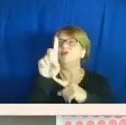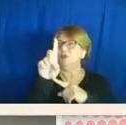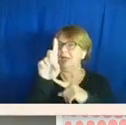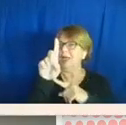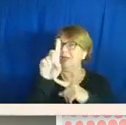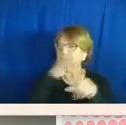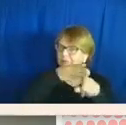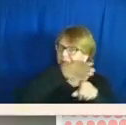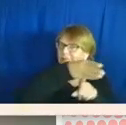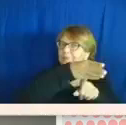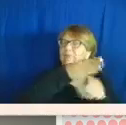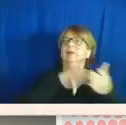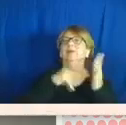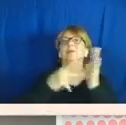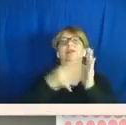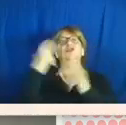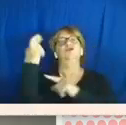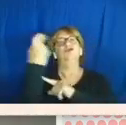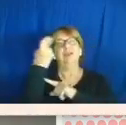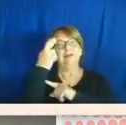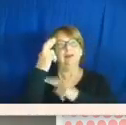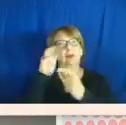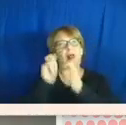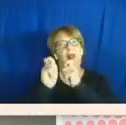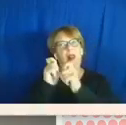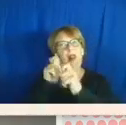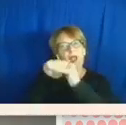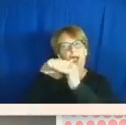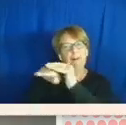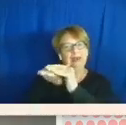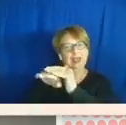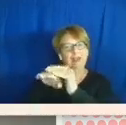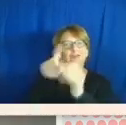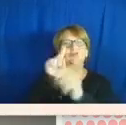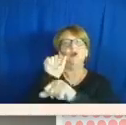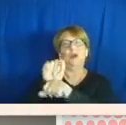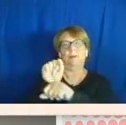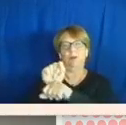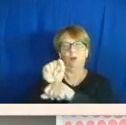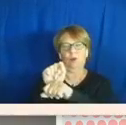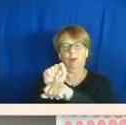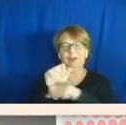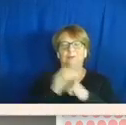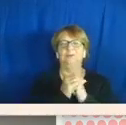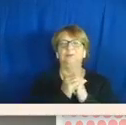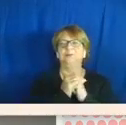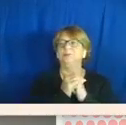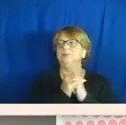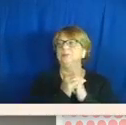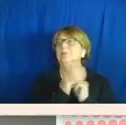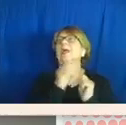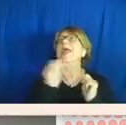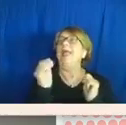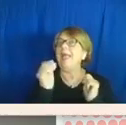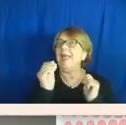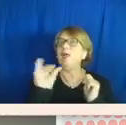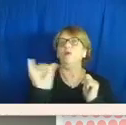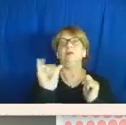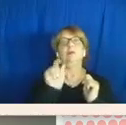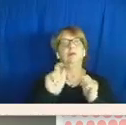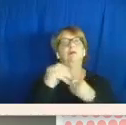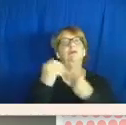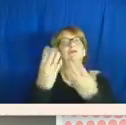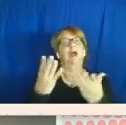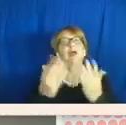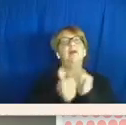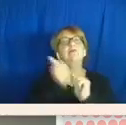That means reasonable accommodations in the employment context. And they must be provided in the most